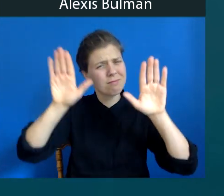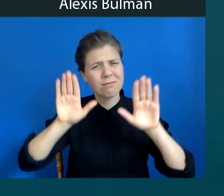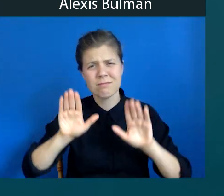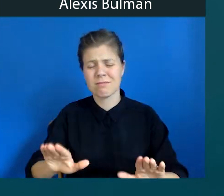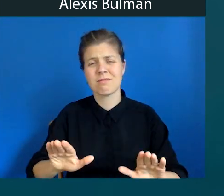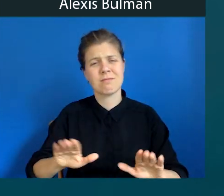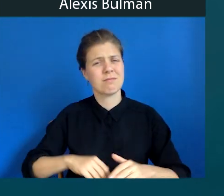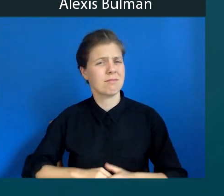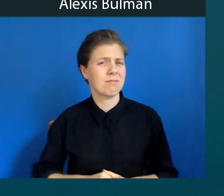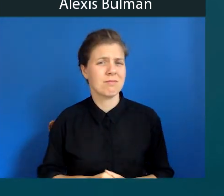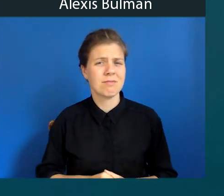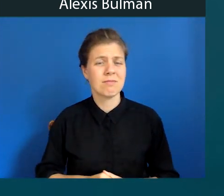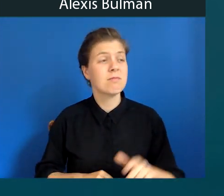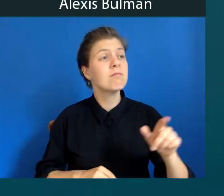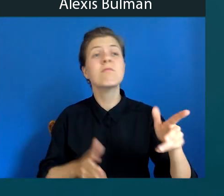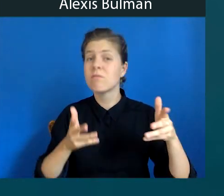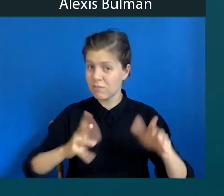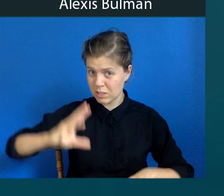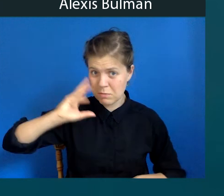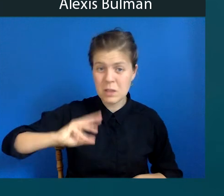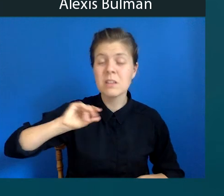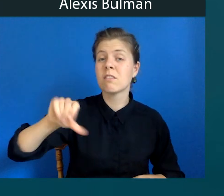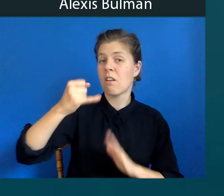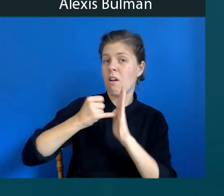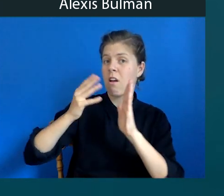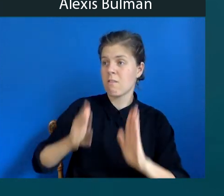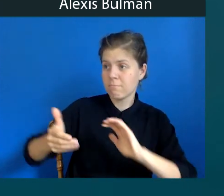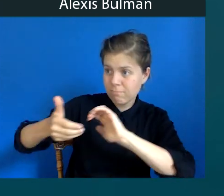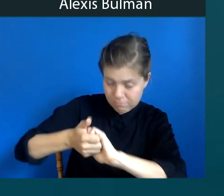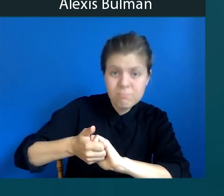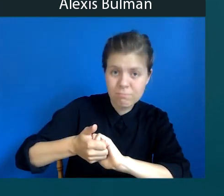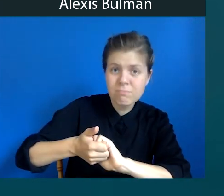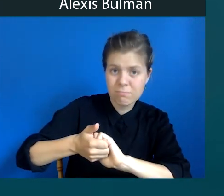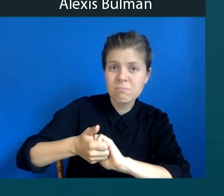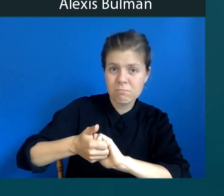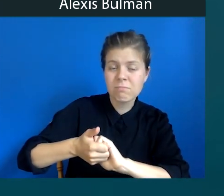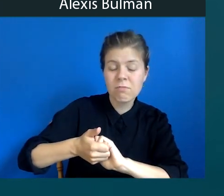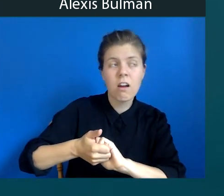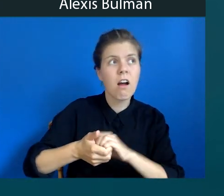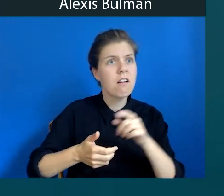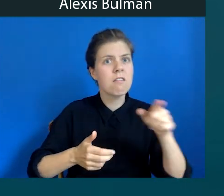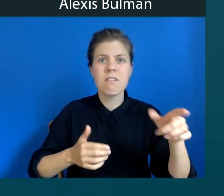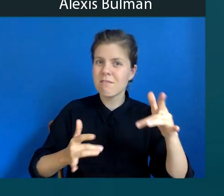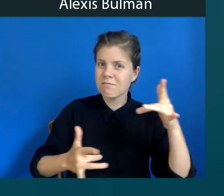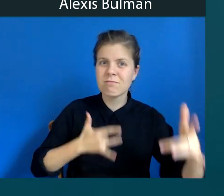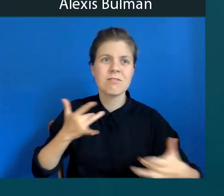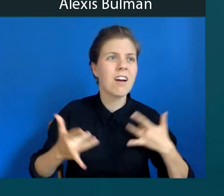they'd worked with contemporary artists in the past, and they were really excited